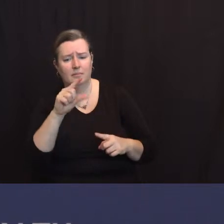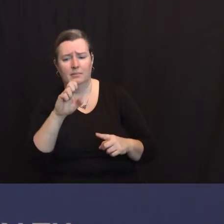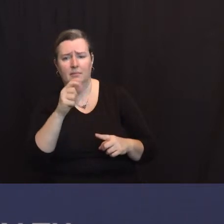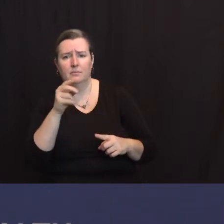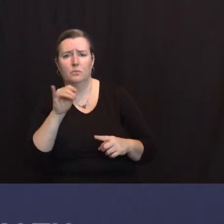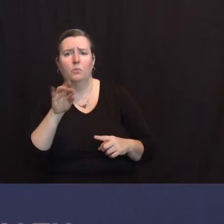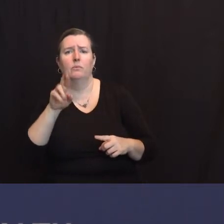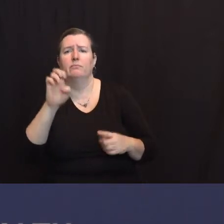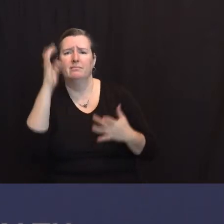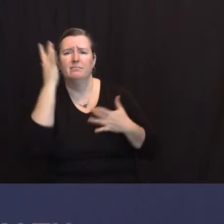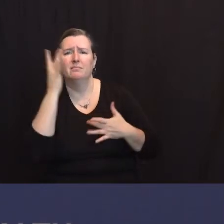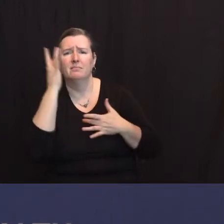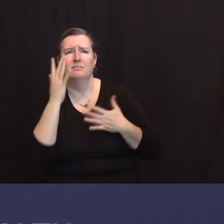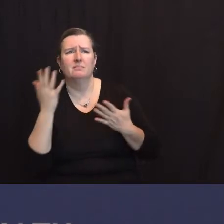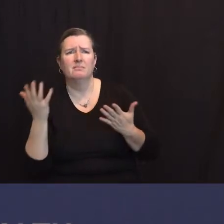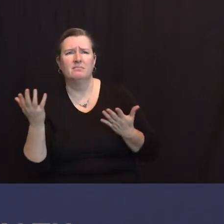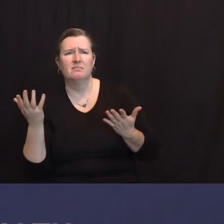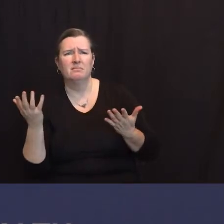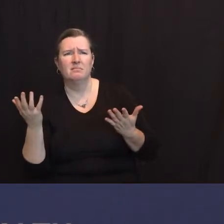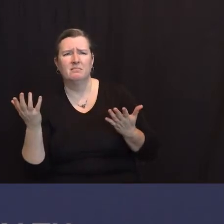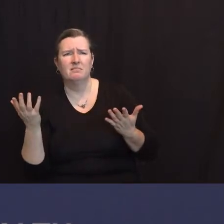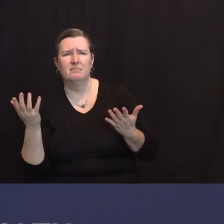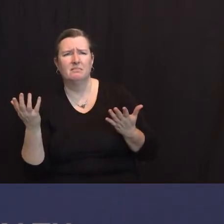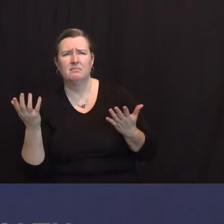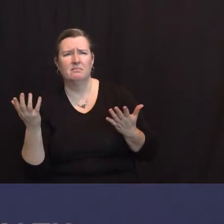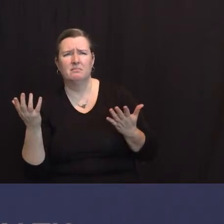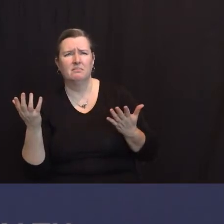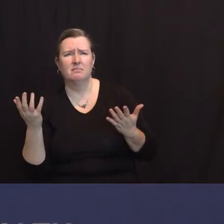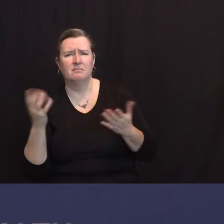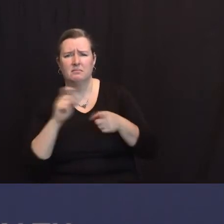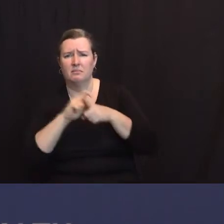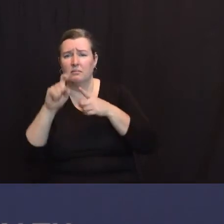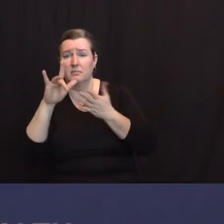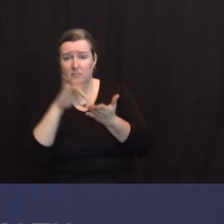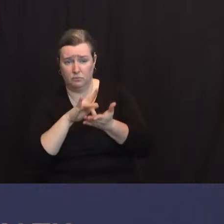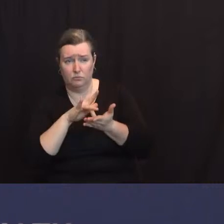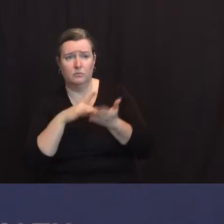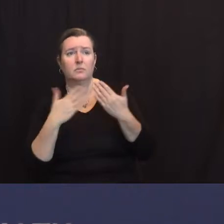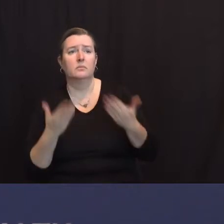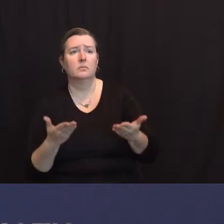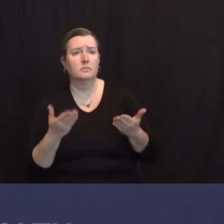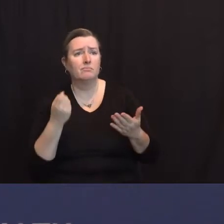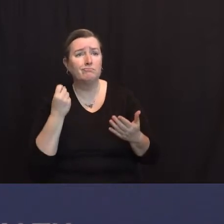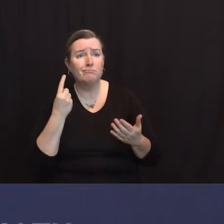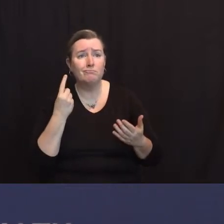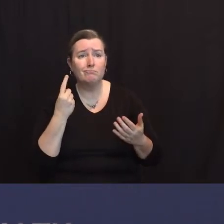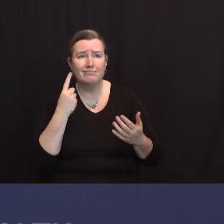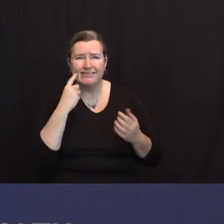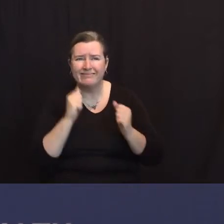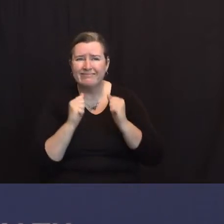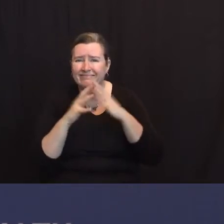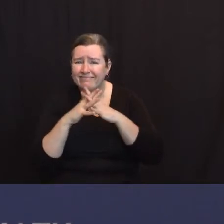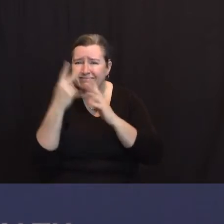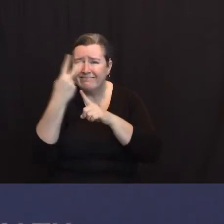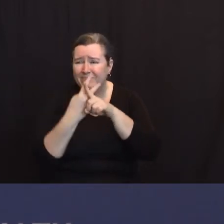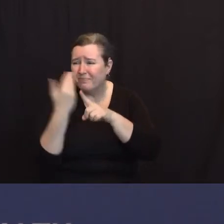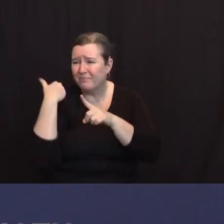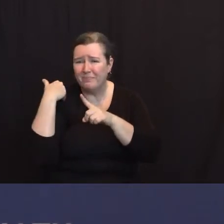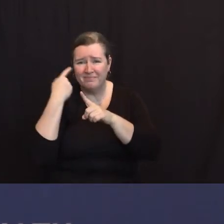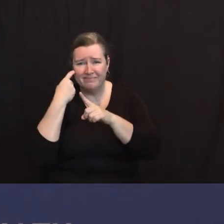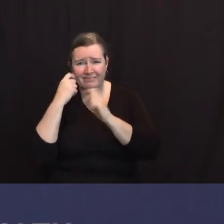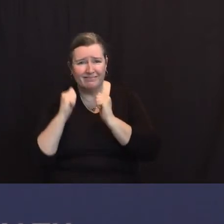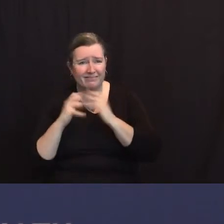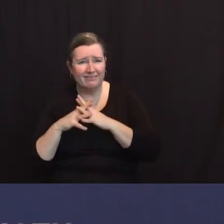with the call center? The call center that didn't exist 2 months ago, you talk about it like it was the Super Bowl, the game's over, this is all well and good. This thing is from whole cloth,